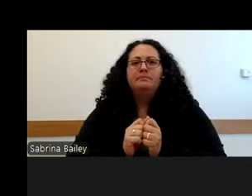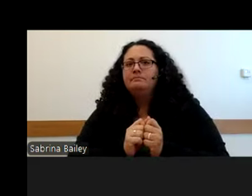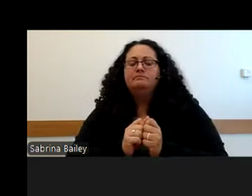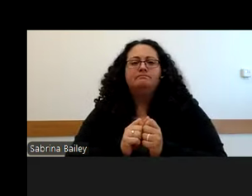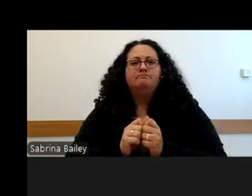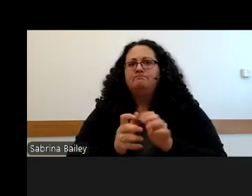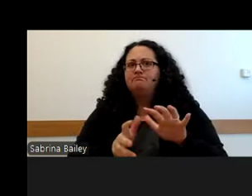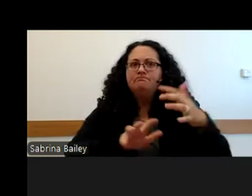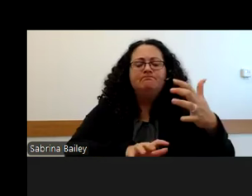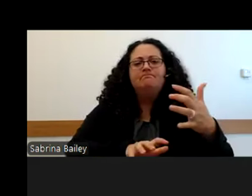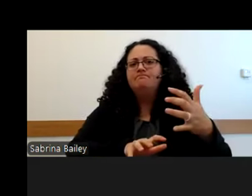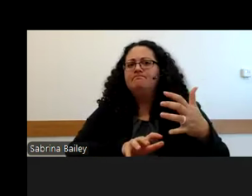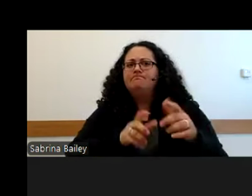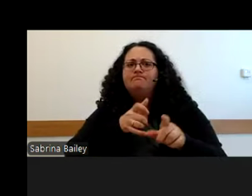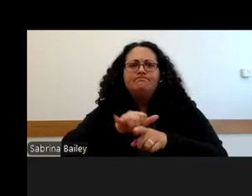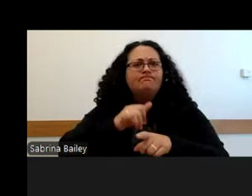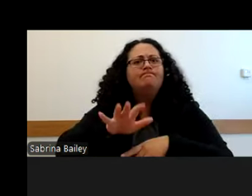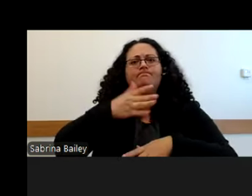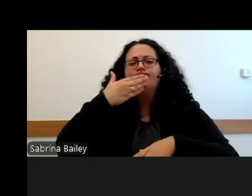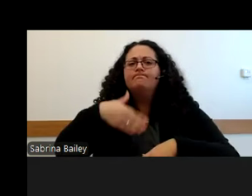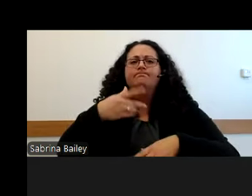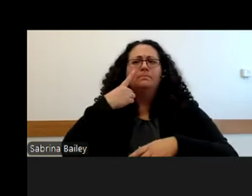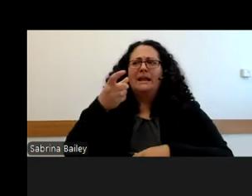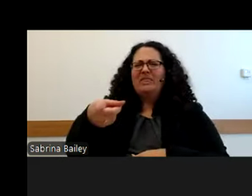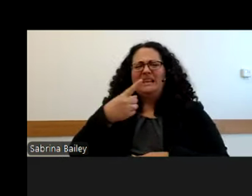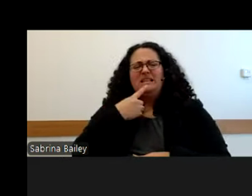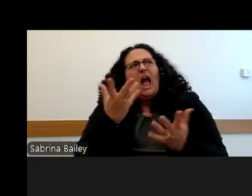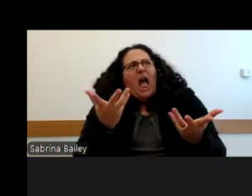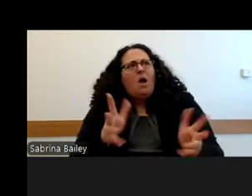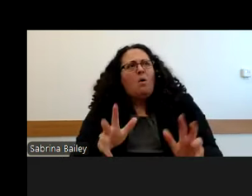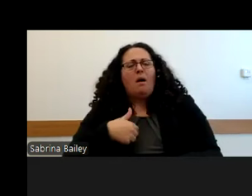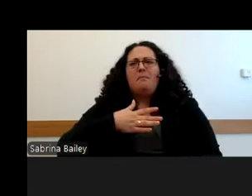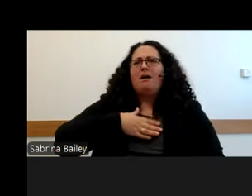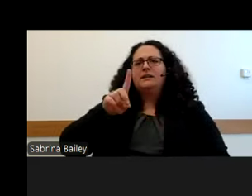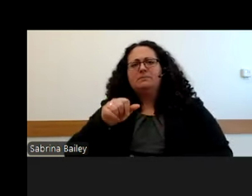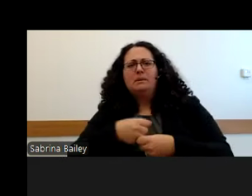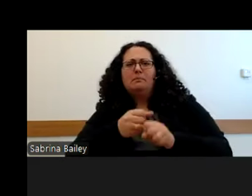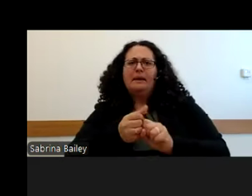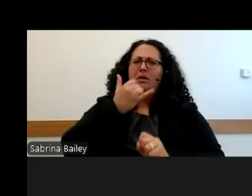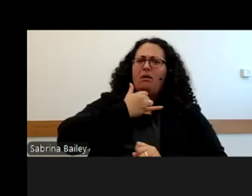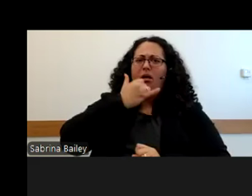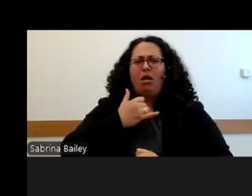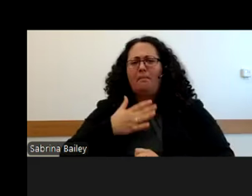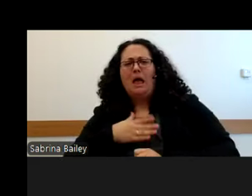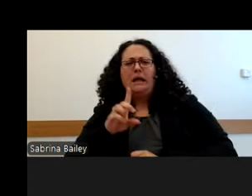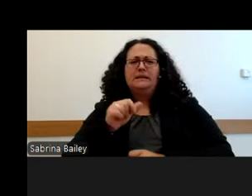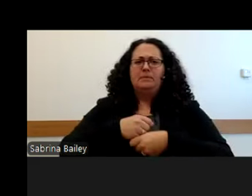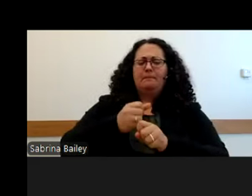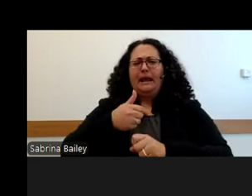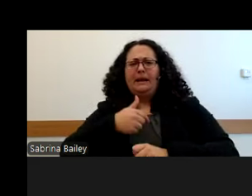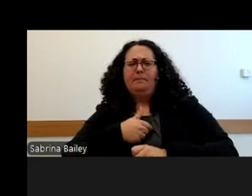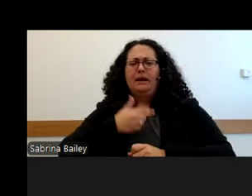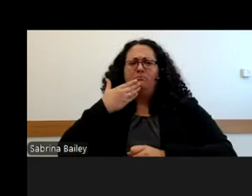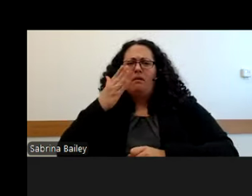insubordination or anything of that nature. Just because somebody says, well, you know, my disability made me do it. Due to my disability, you know,